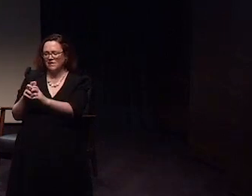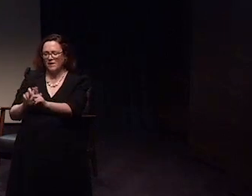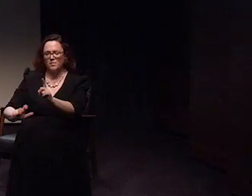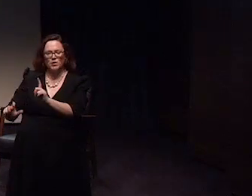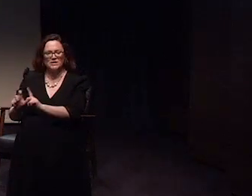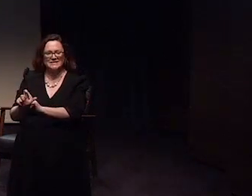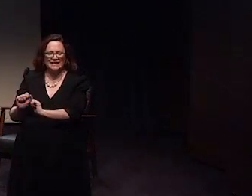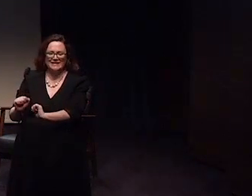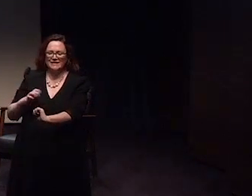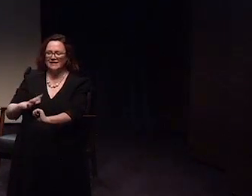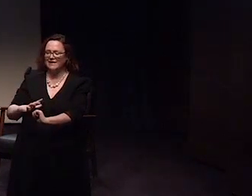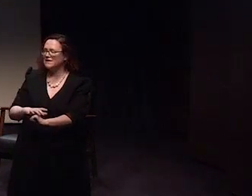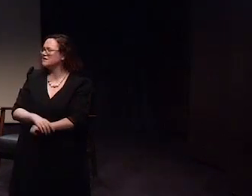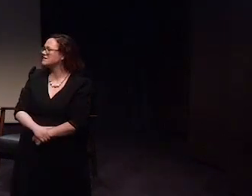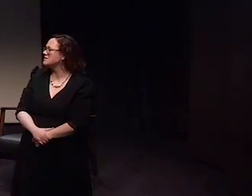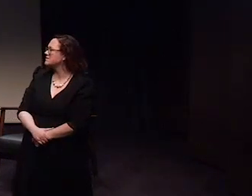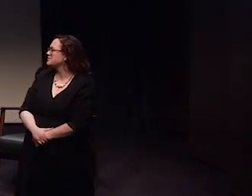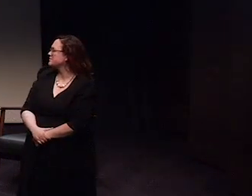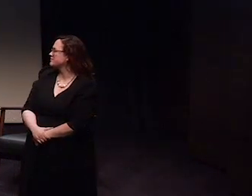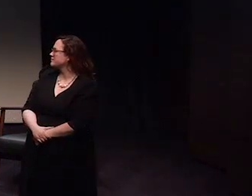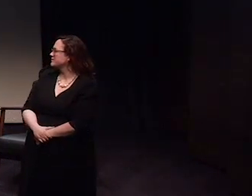So Ophélie, that's your turn.